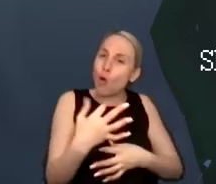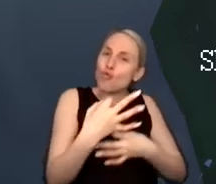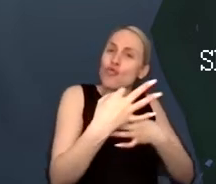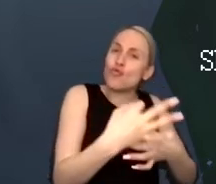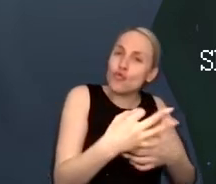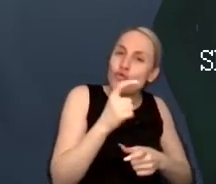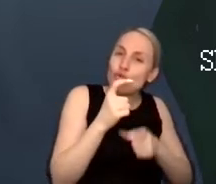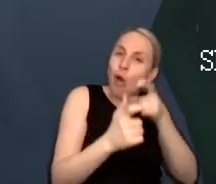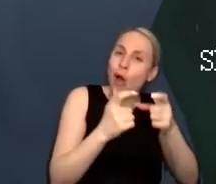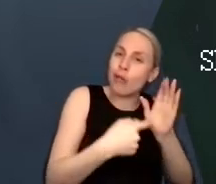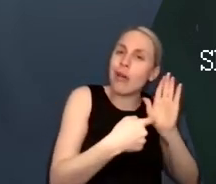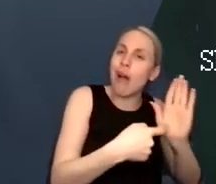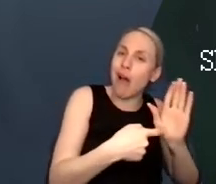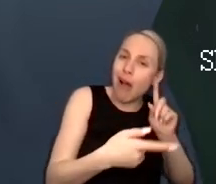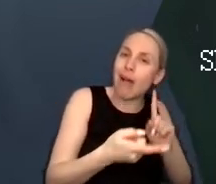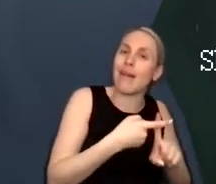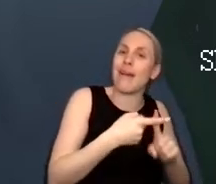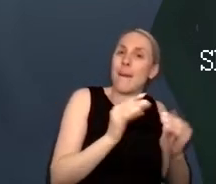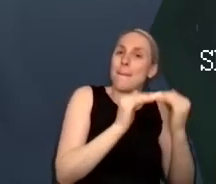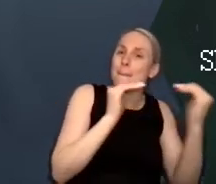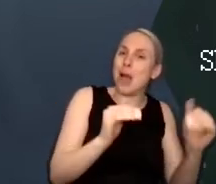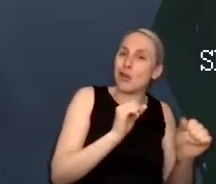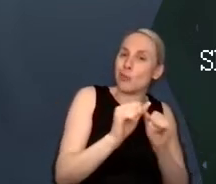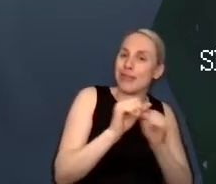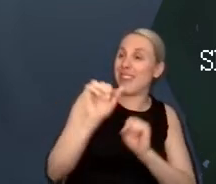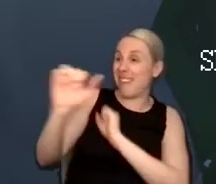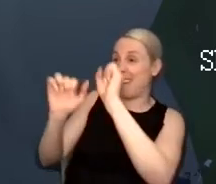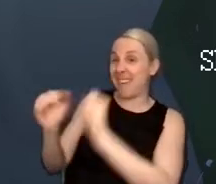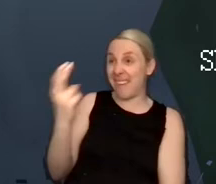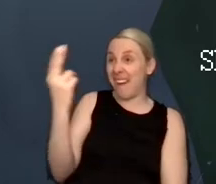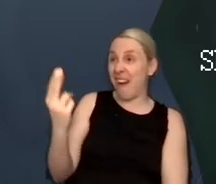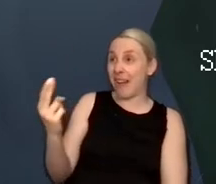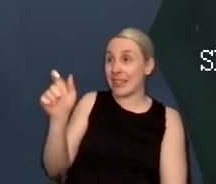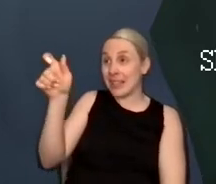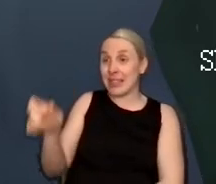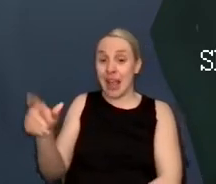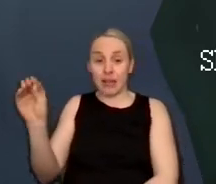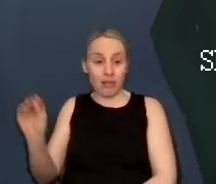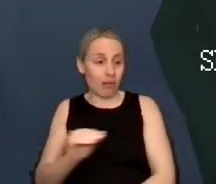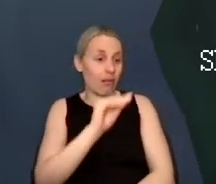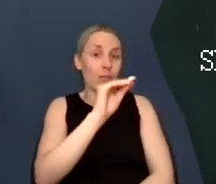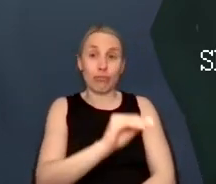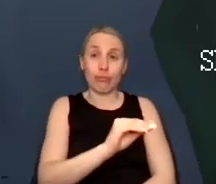how artists could archive their process in a non like